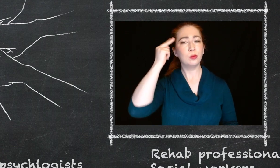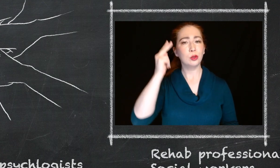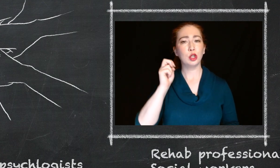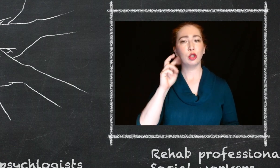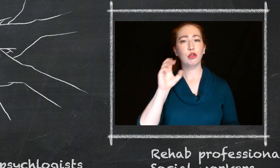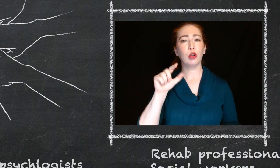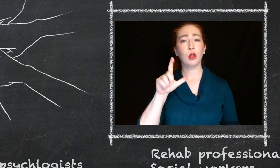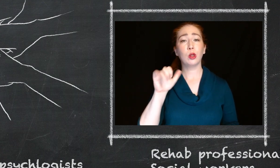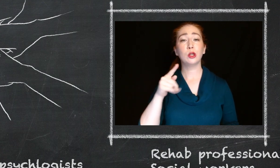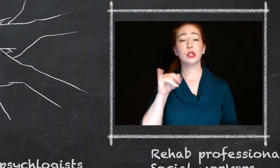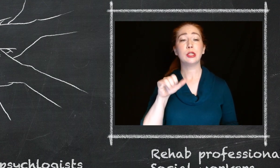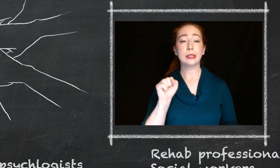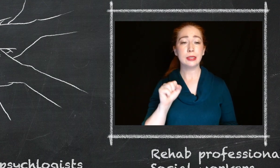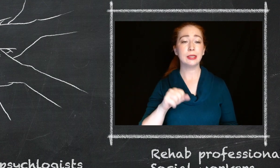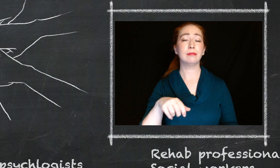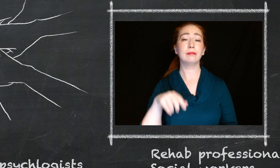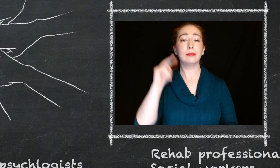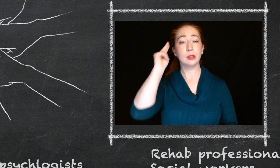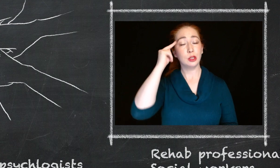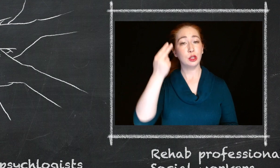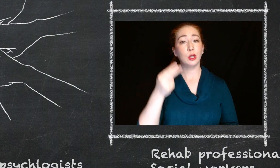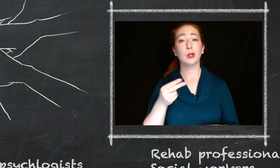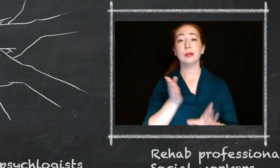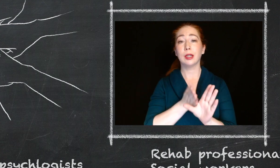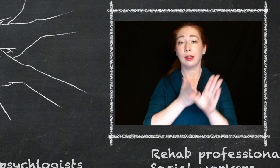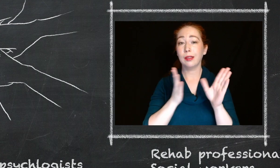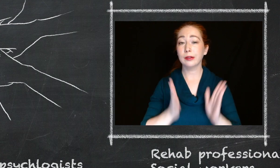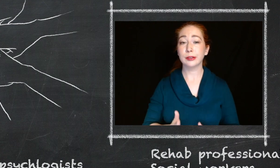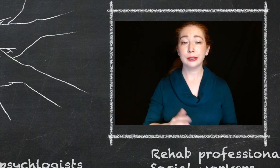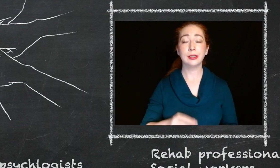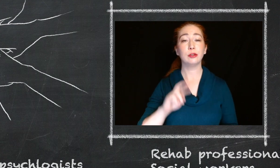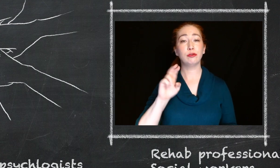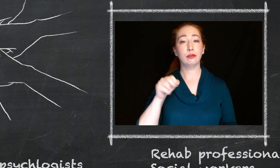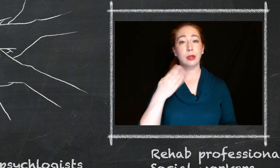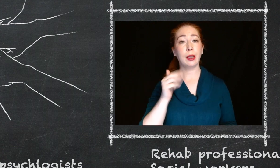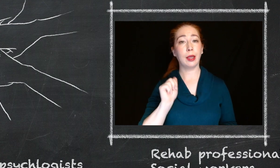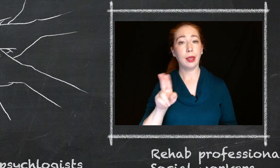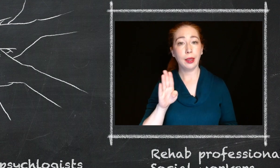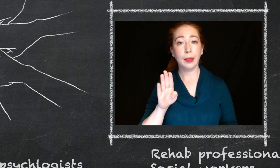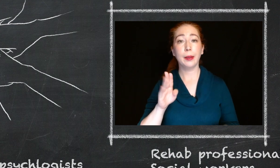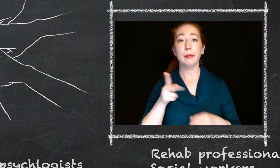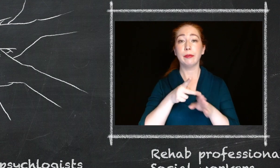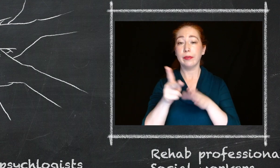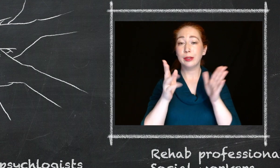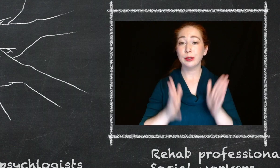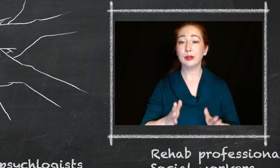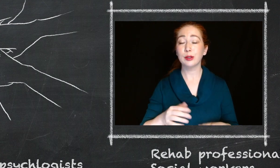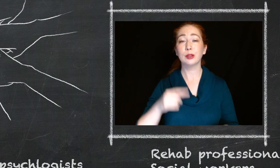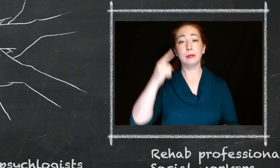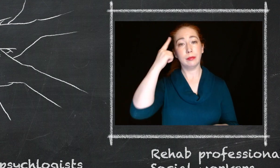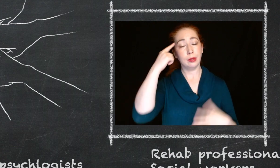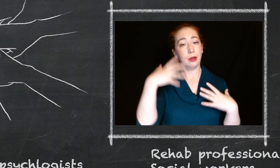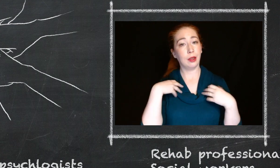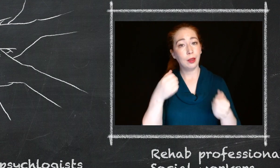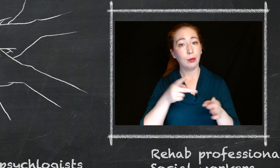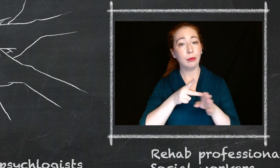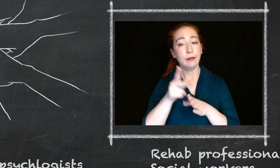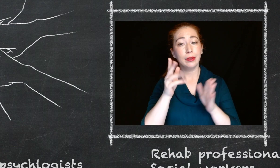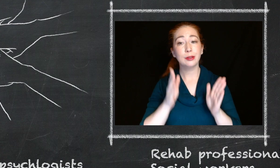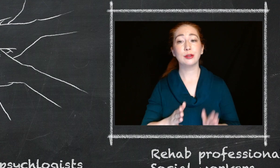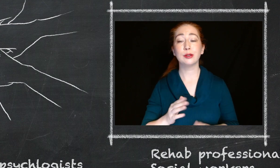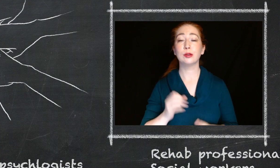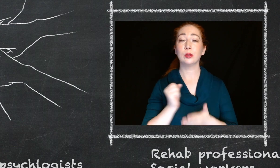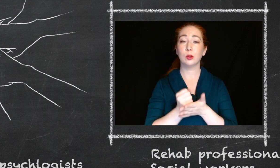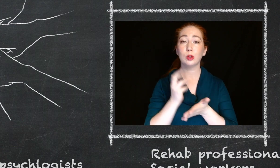neuropsychologists, rehabilitation professionals, mental health professionals, social workers, and vocational